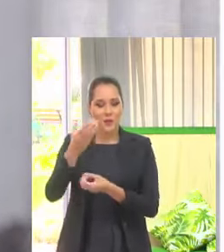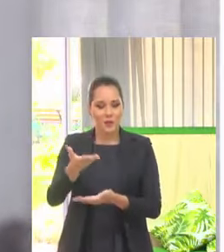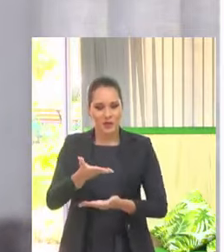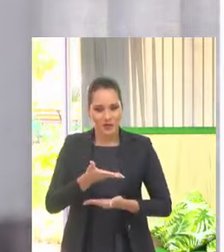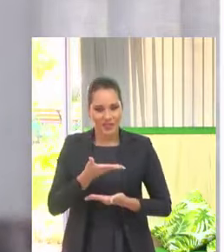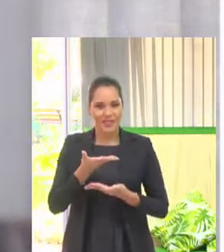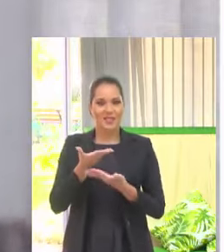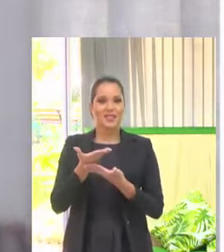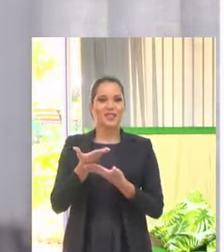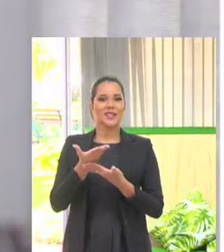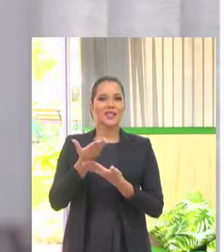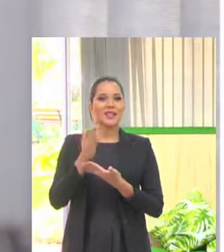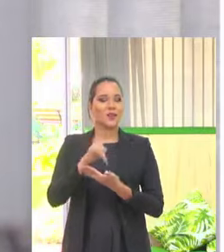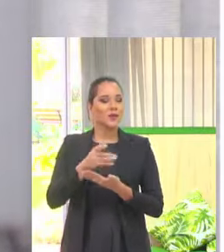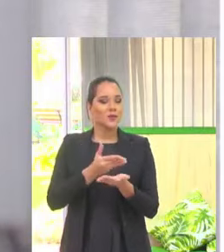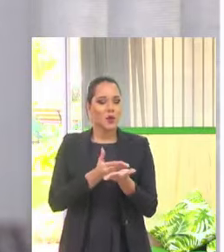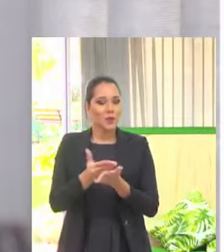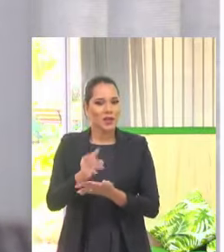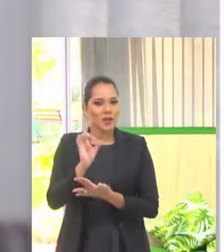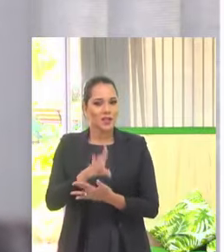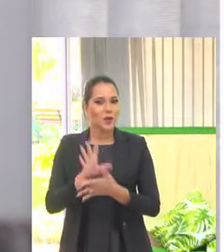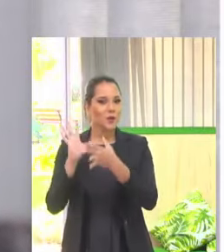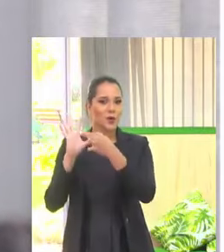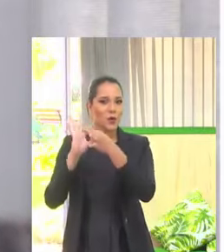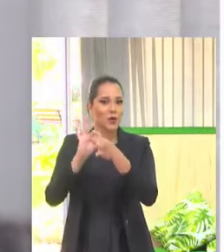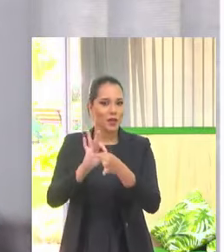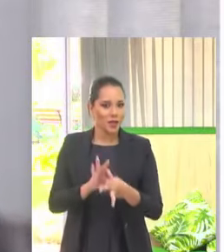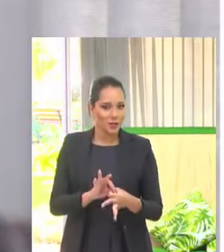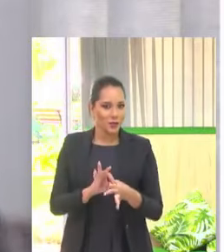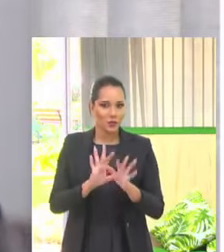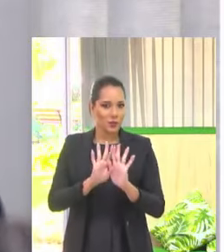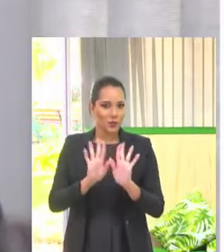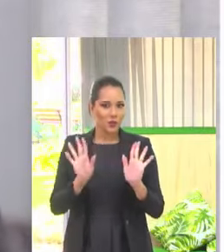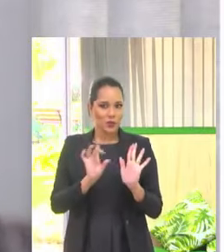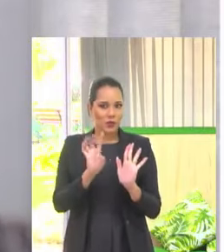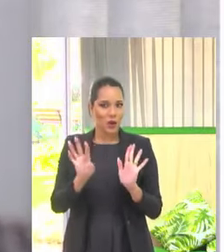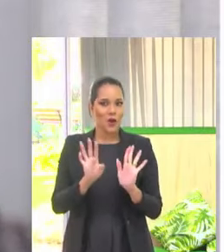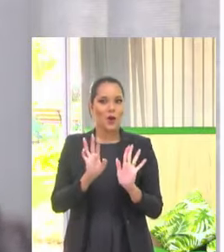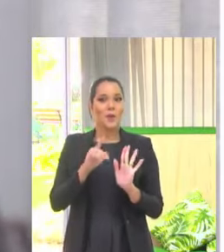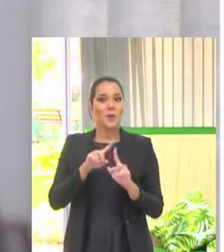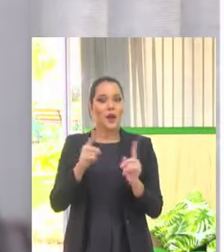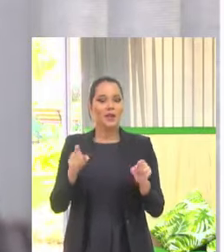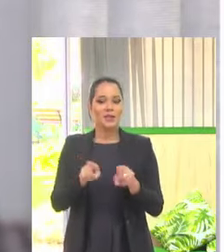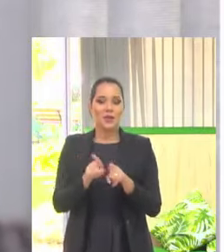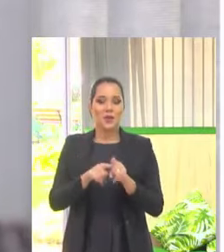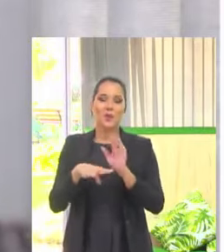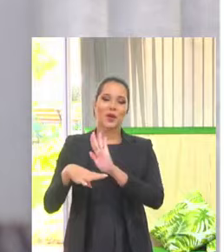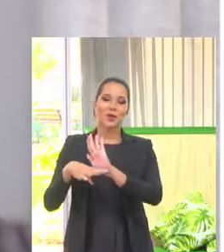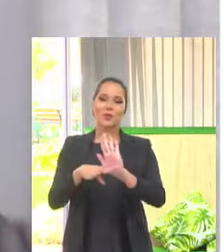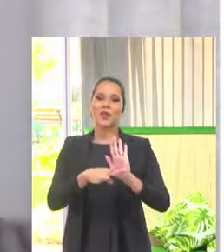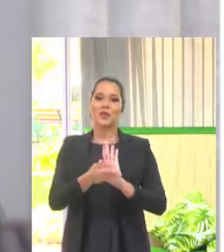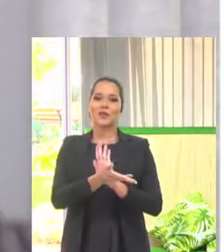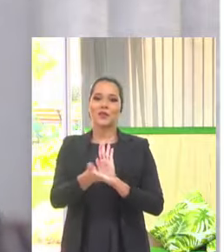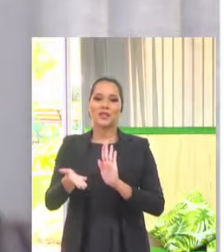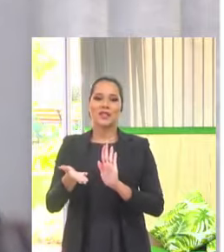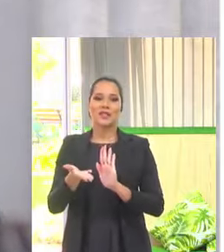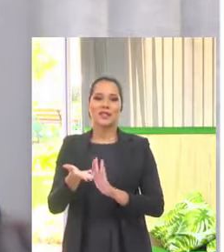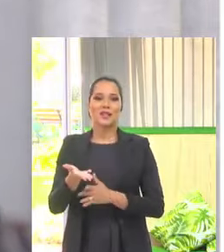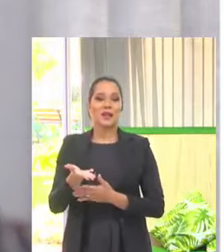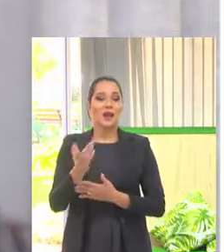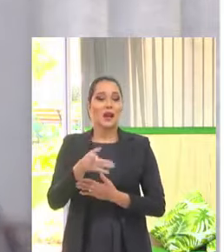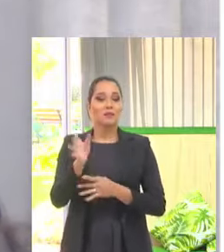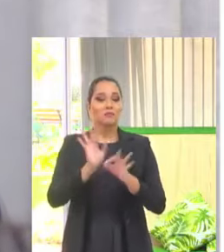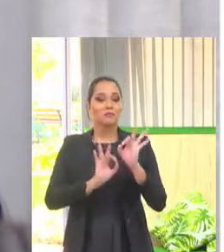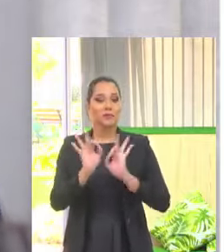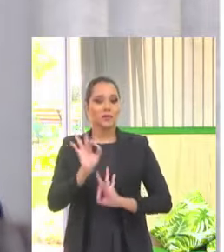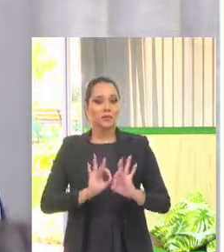the audience and to the public who will watch this later on, but also to help you to frame your presentations